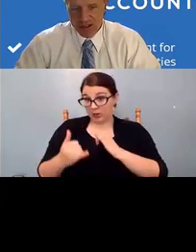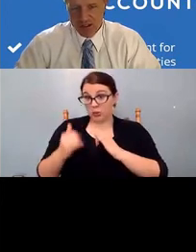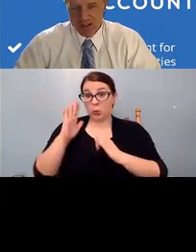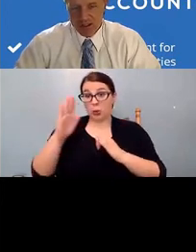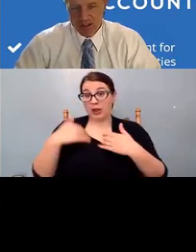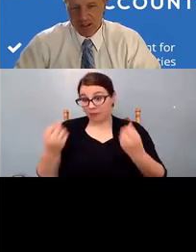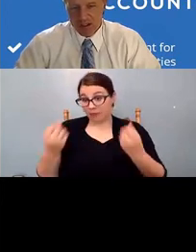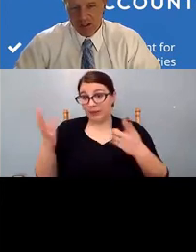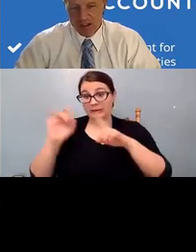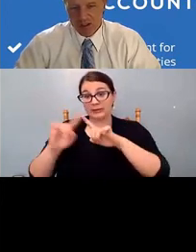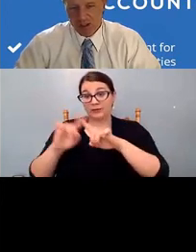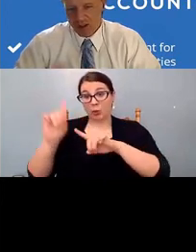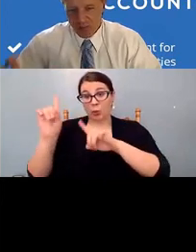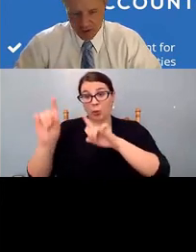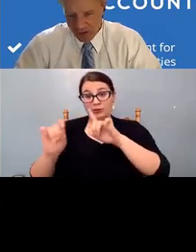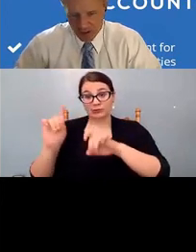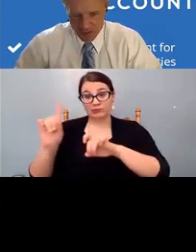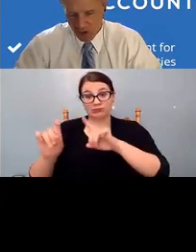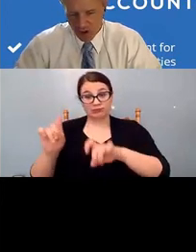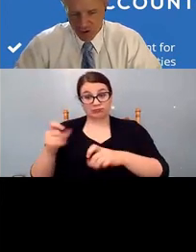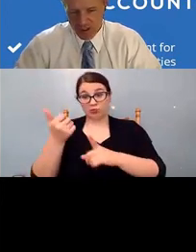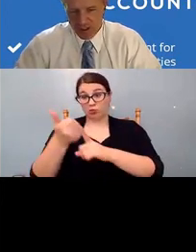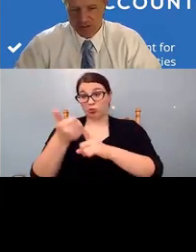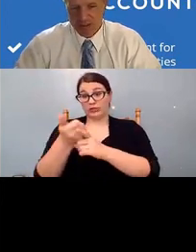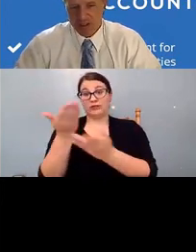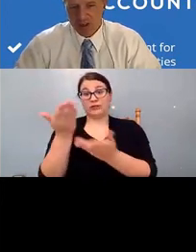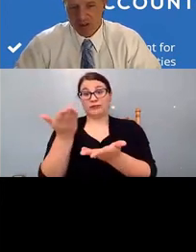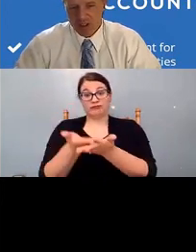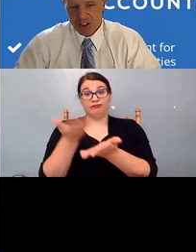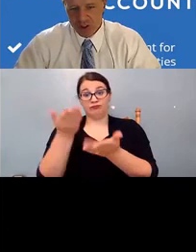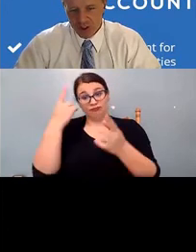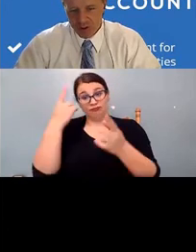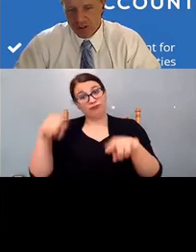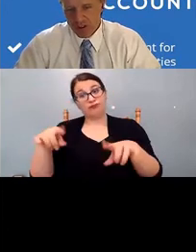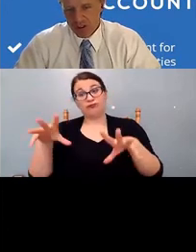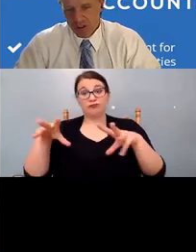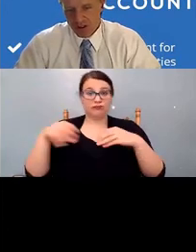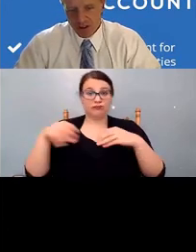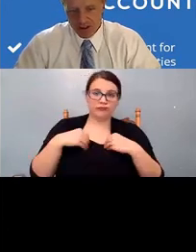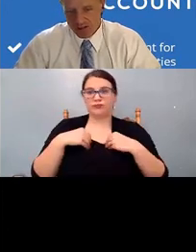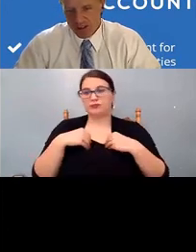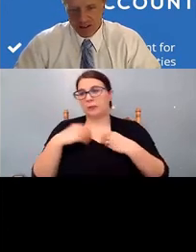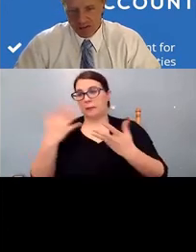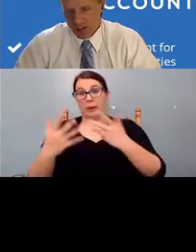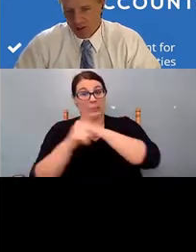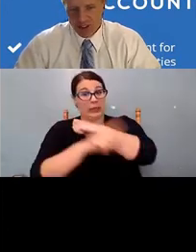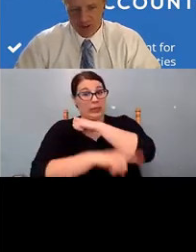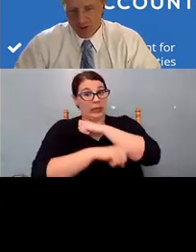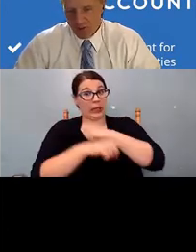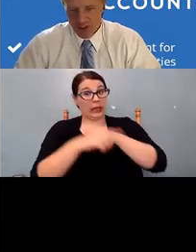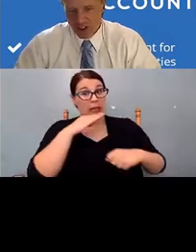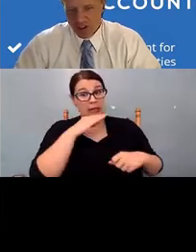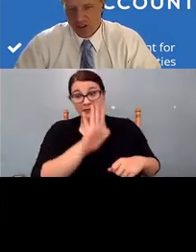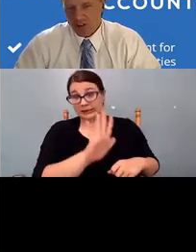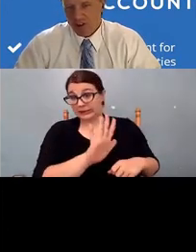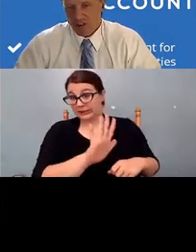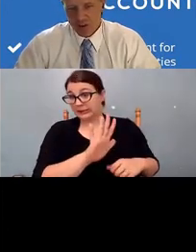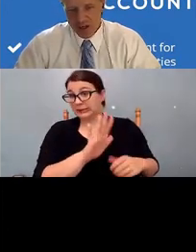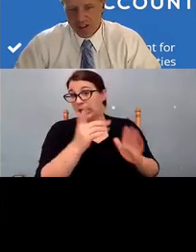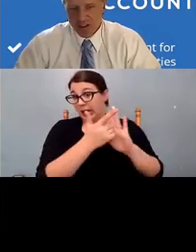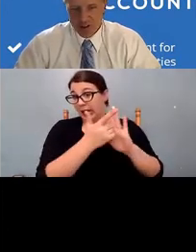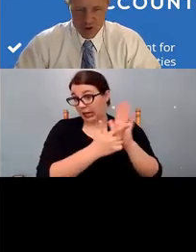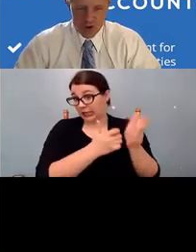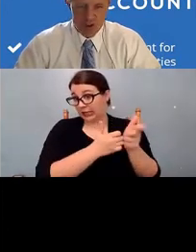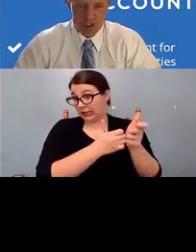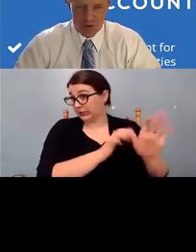certify, you know, under penalty of perjury and those legal terms, that you know the information that you've entered is